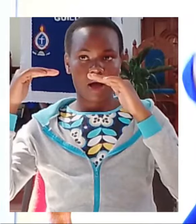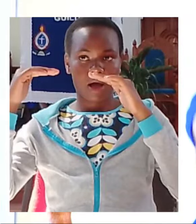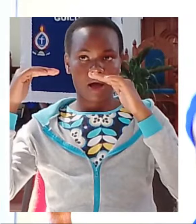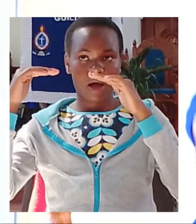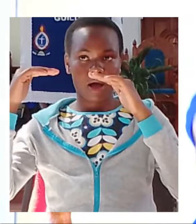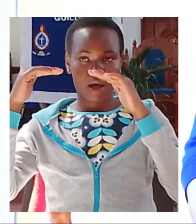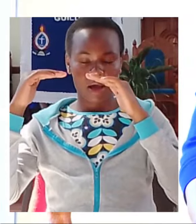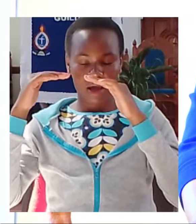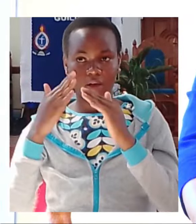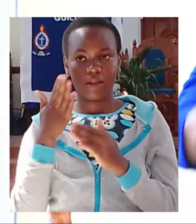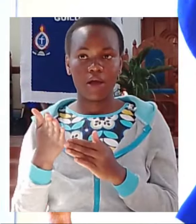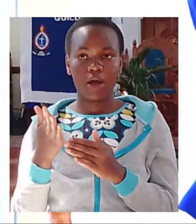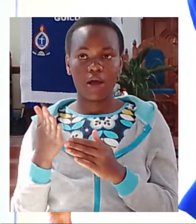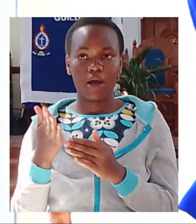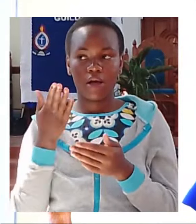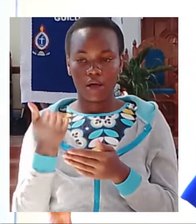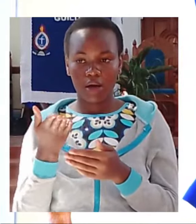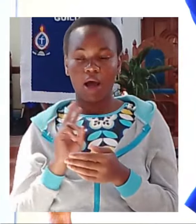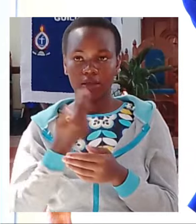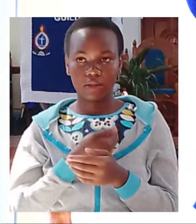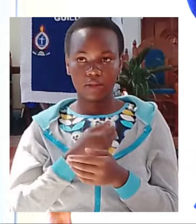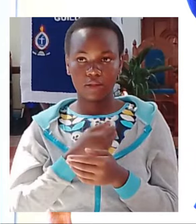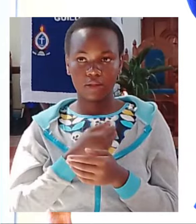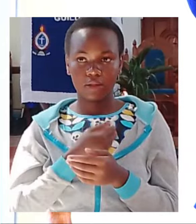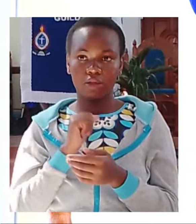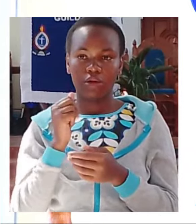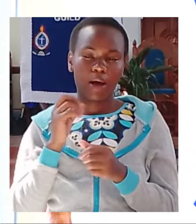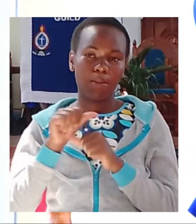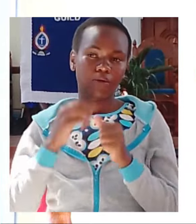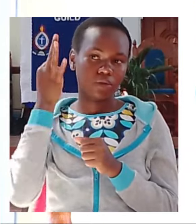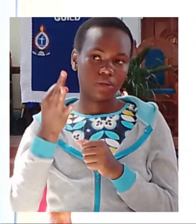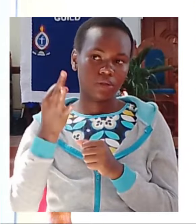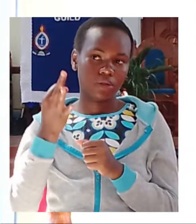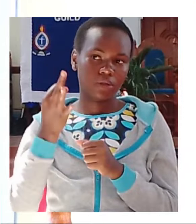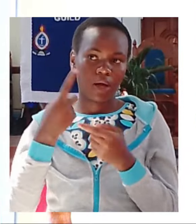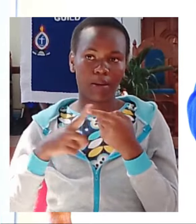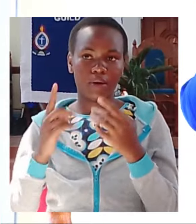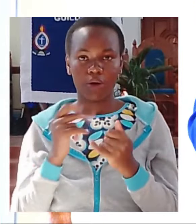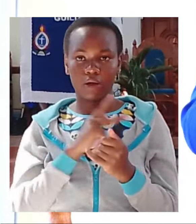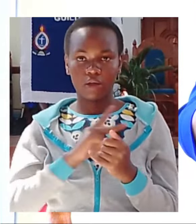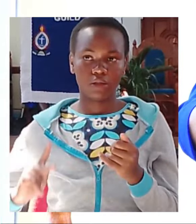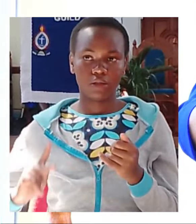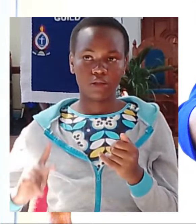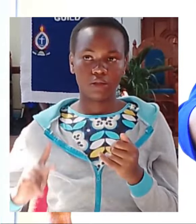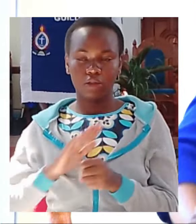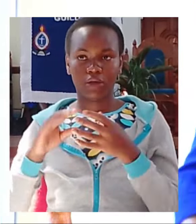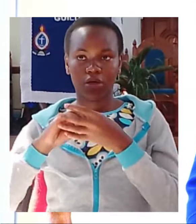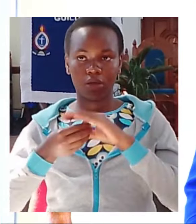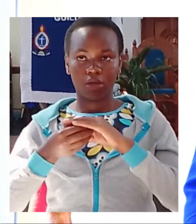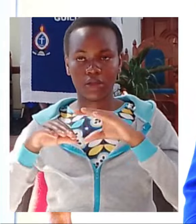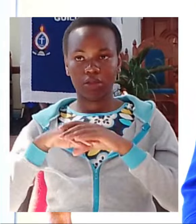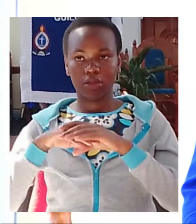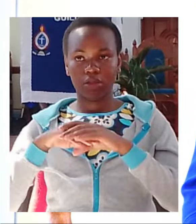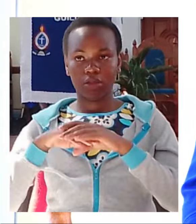is here with us. It is not about the future one. It is about the kingdom that we create here on earth.